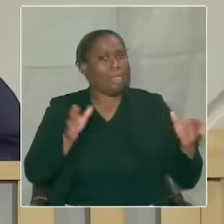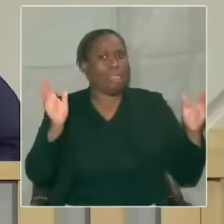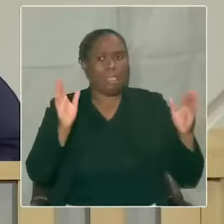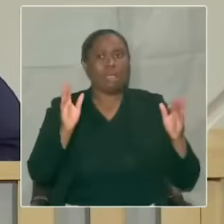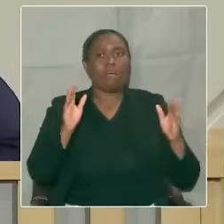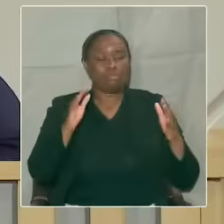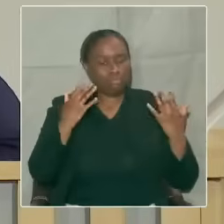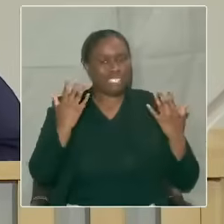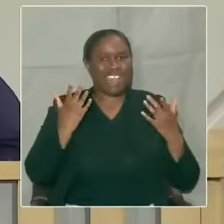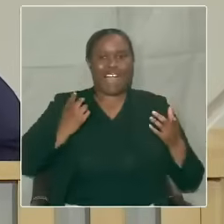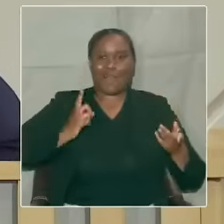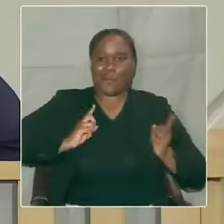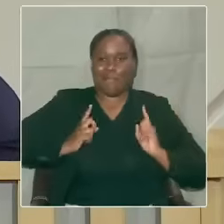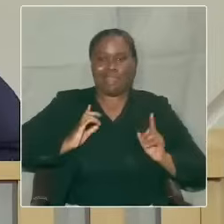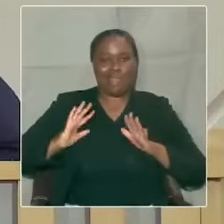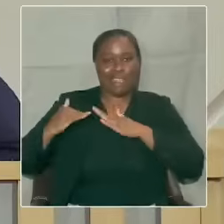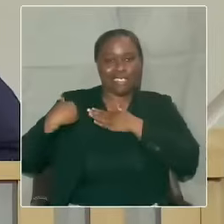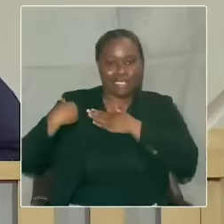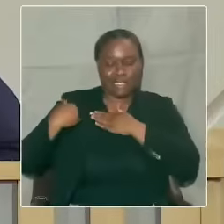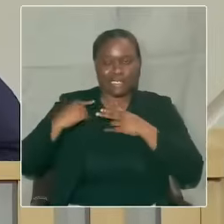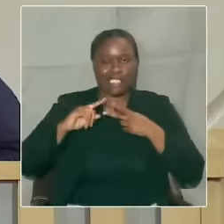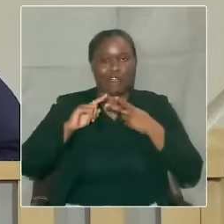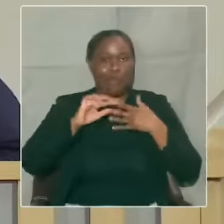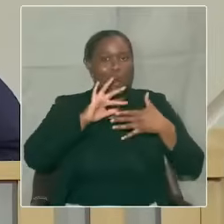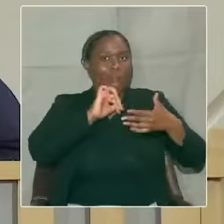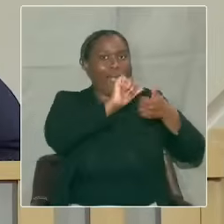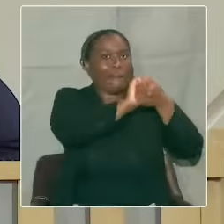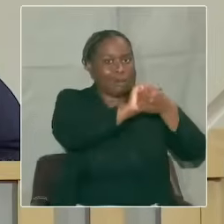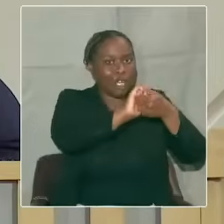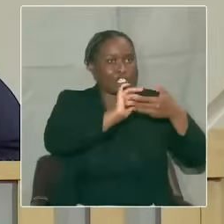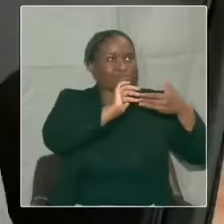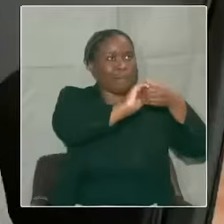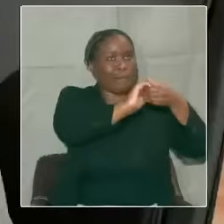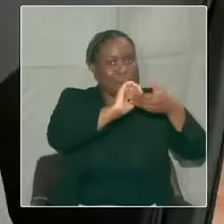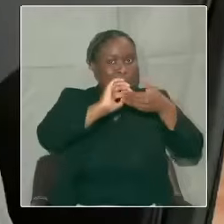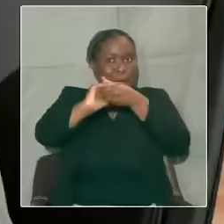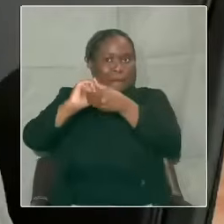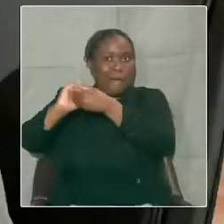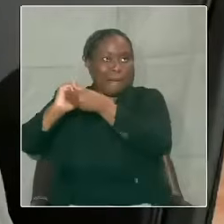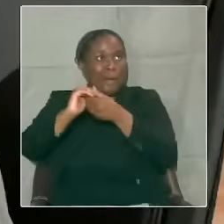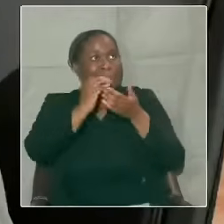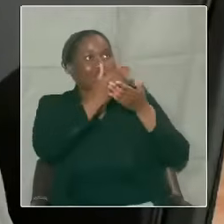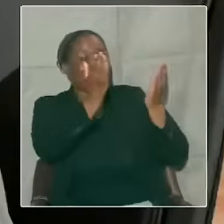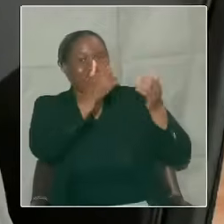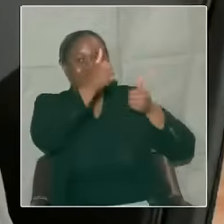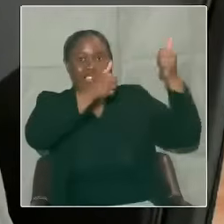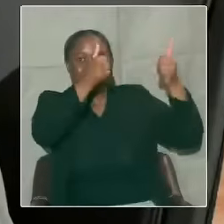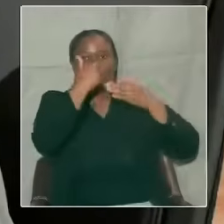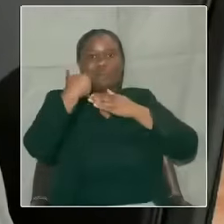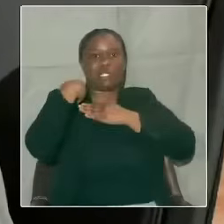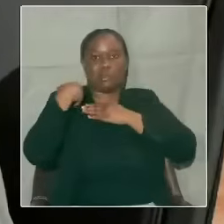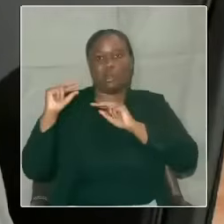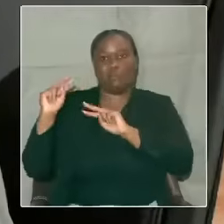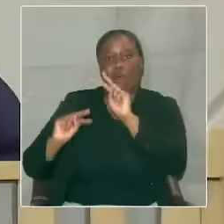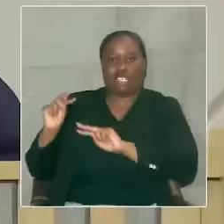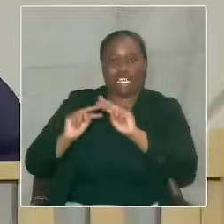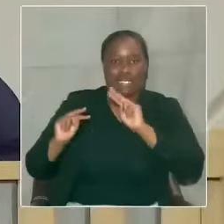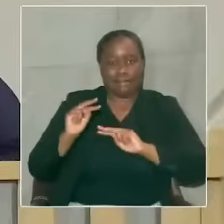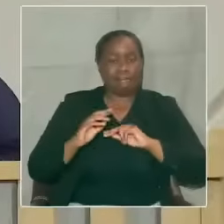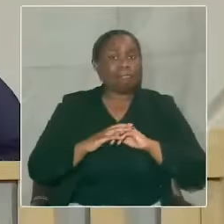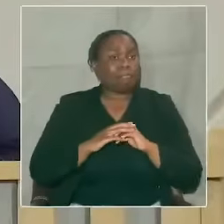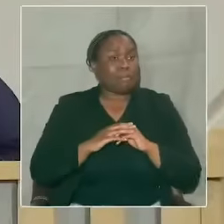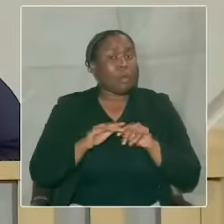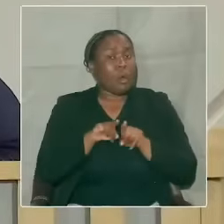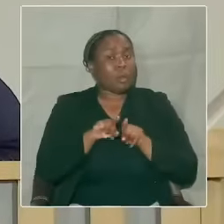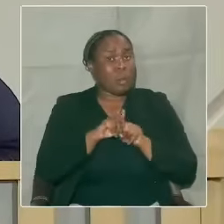accountability, encourage collaboration and oversight with oversight bodies, and signals to all stakeholders that